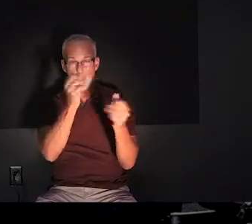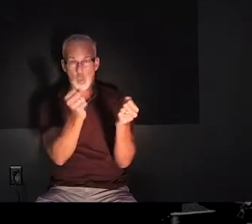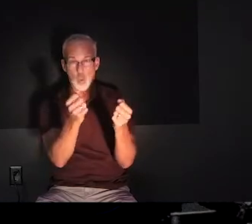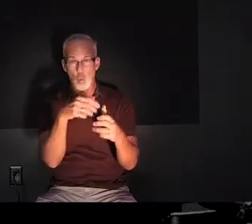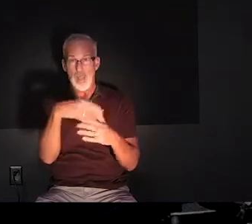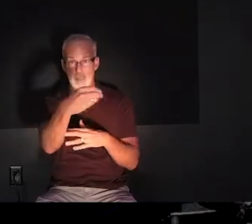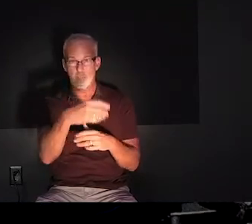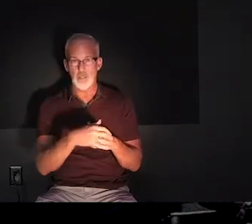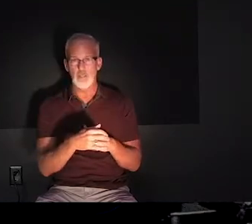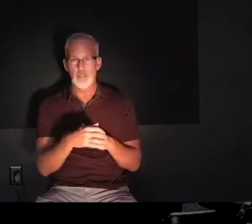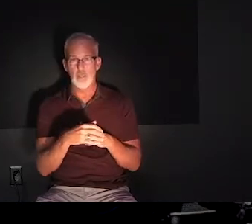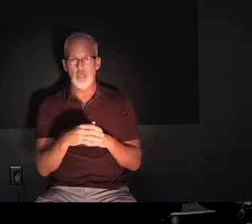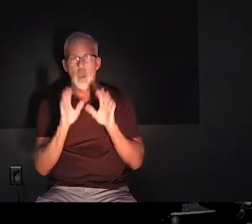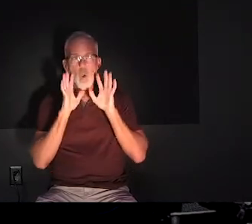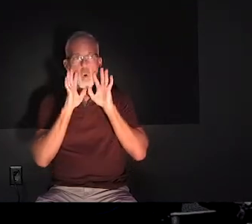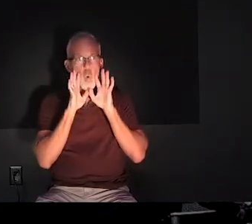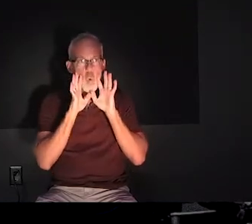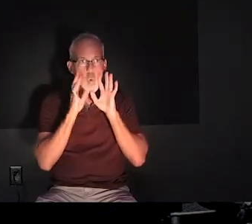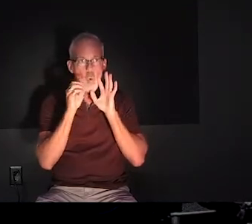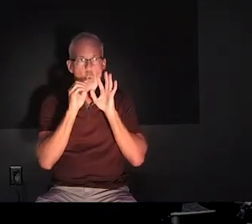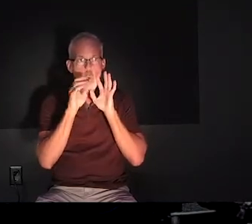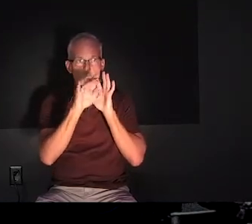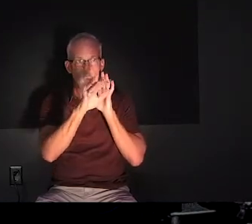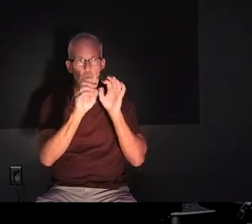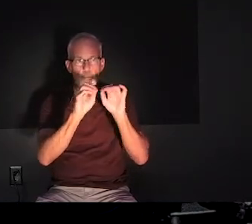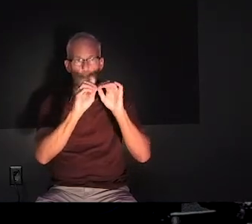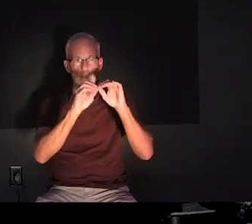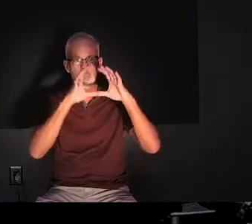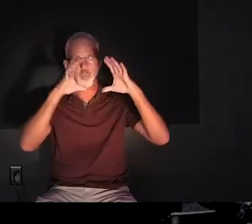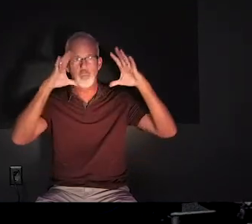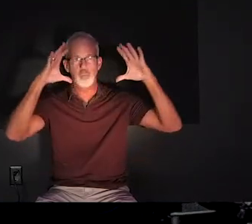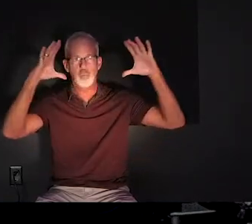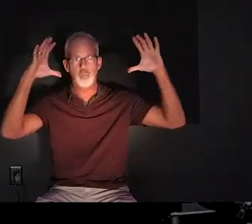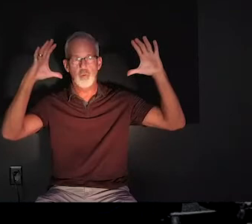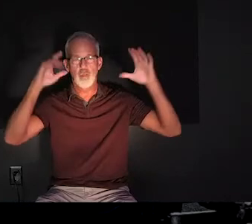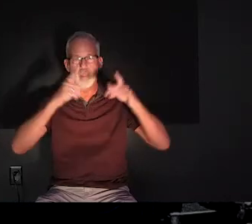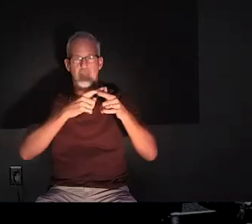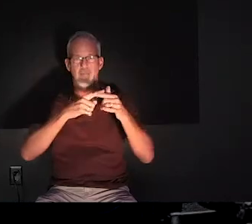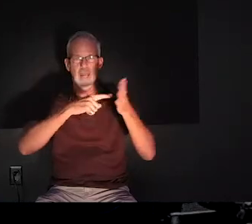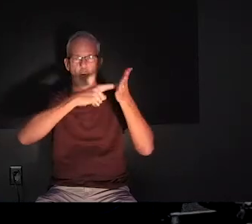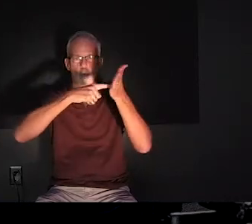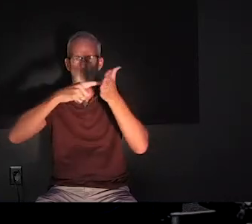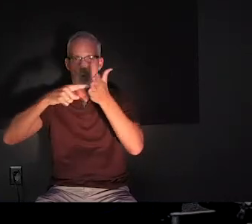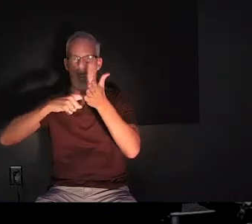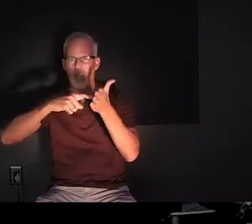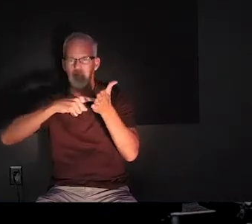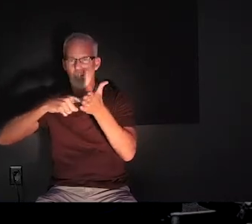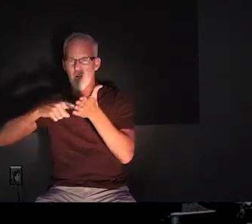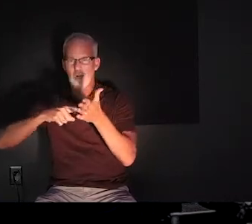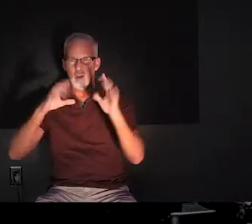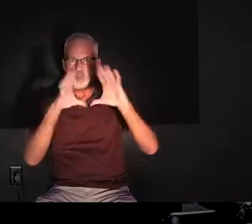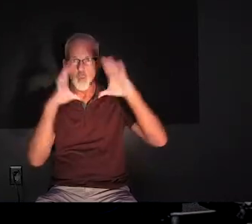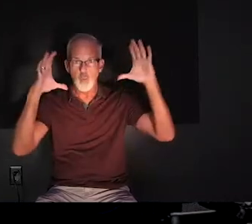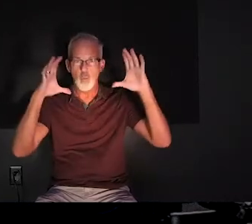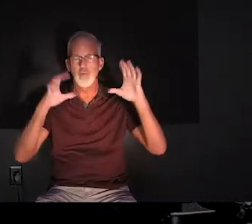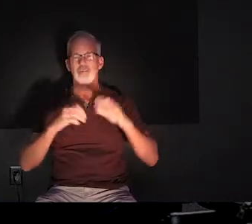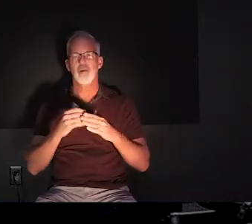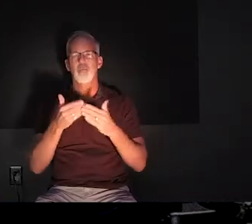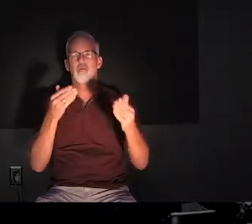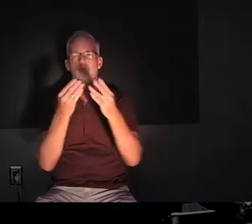my hot breath on it, and then I would start writing as much as I could on that